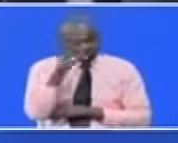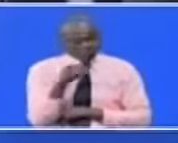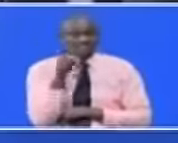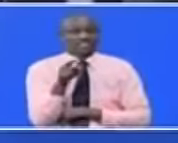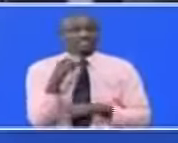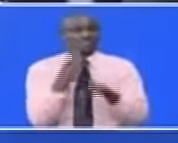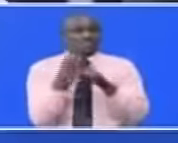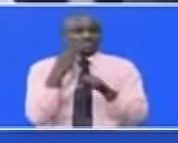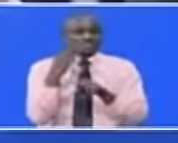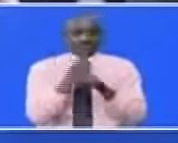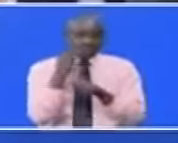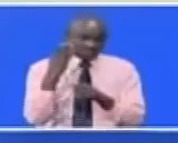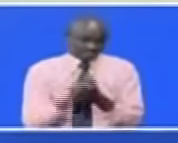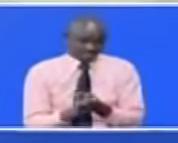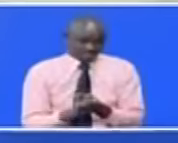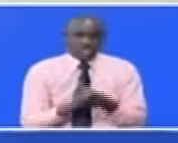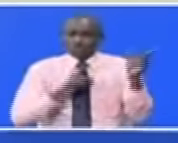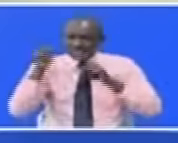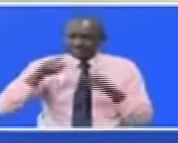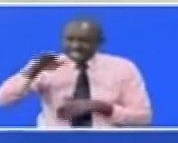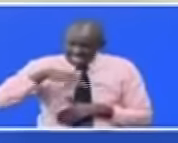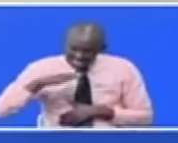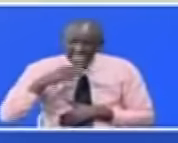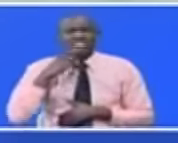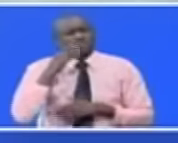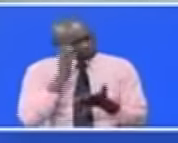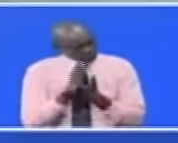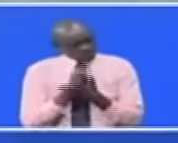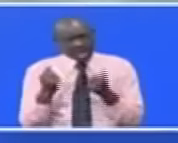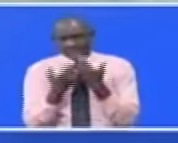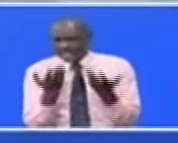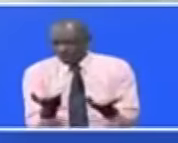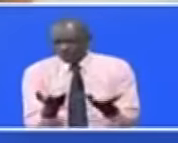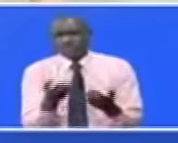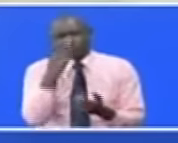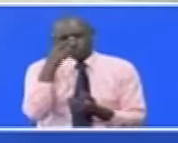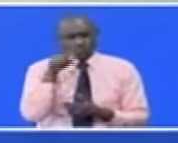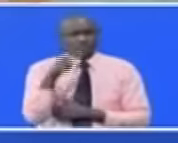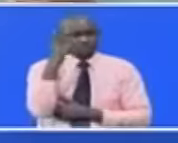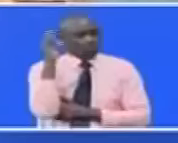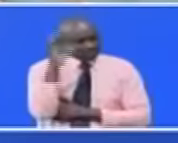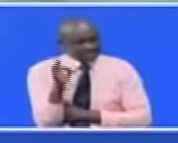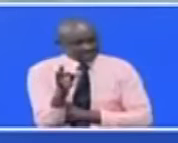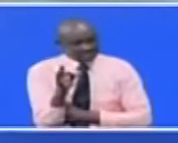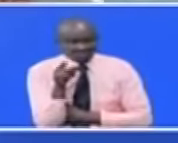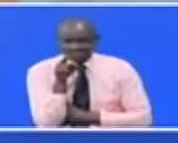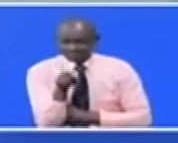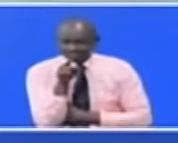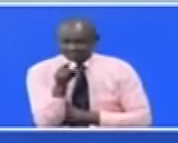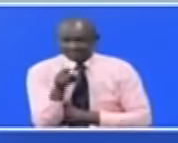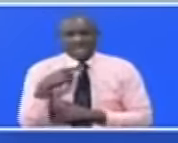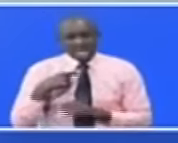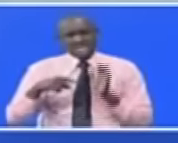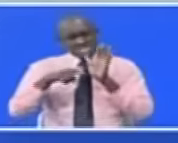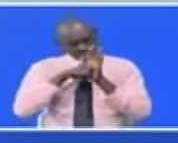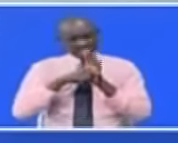2014. Growth in the tourism sector, however, remains depressed, contracting by 2.3%, with the effects of the insecurity and negative